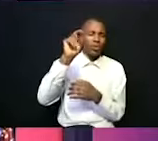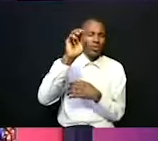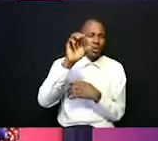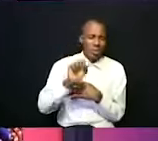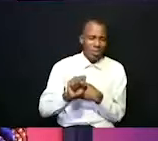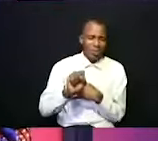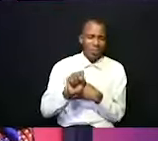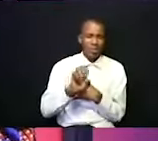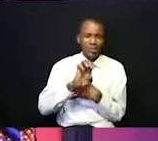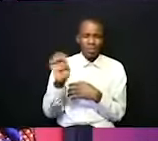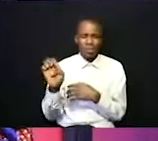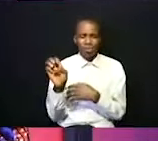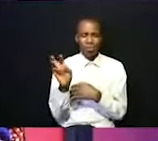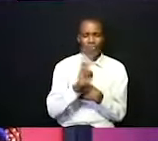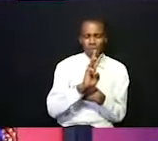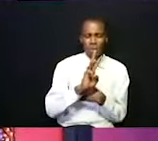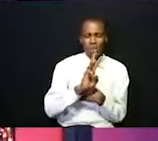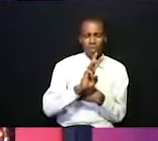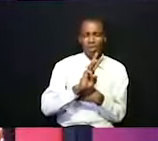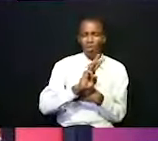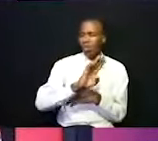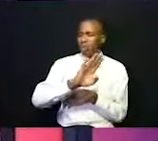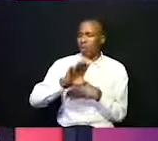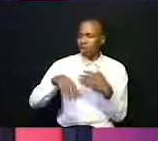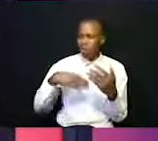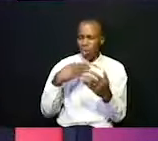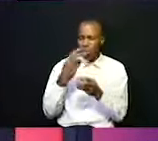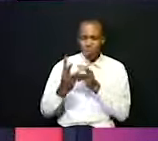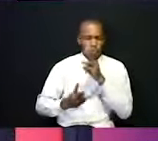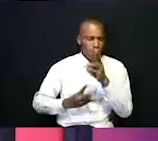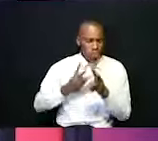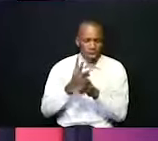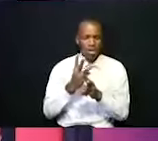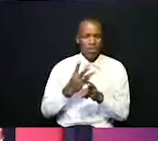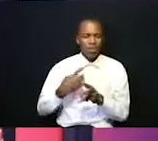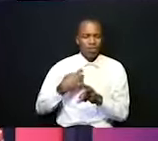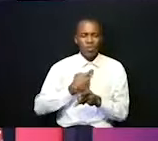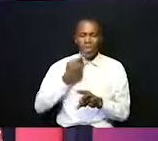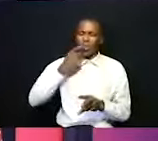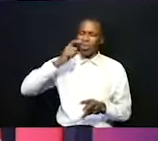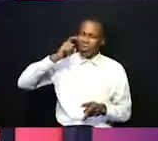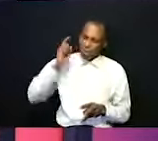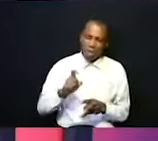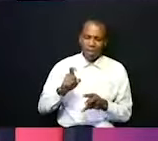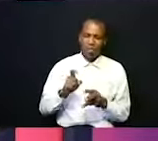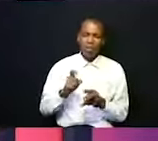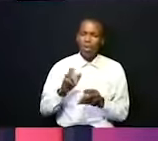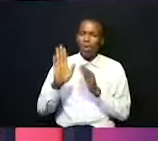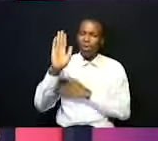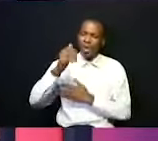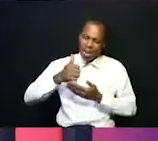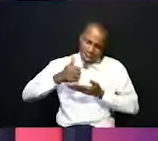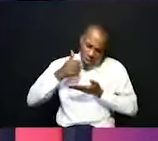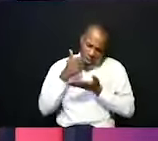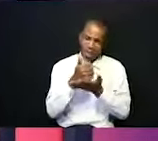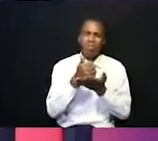the east to the west, unto the entire globe. We speak favor upon their lives, that